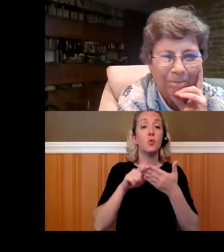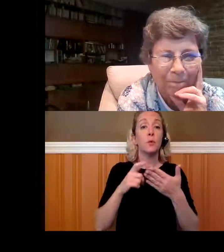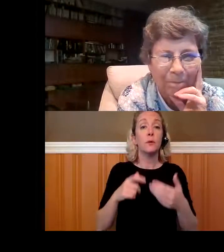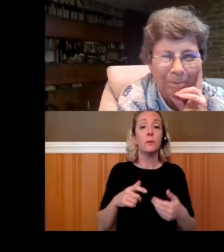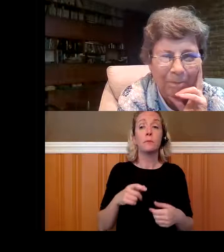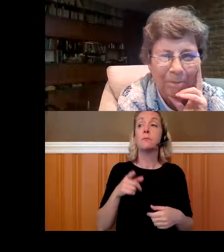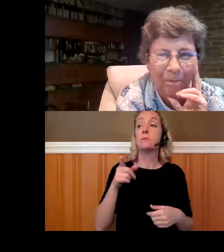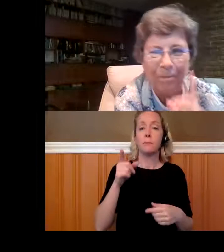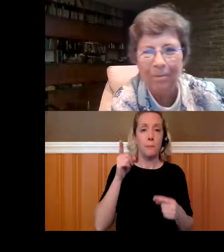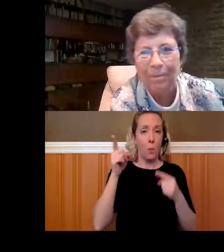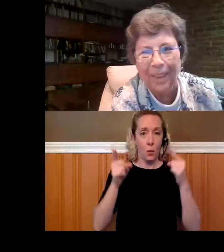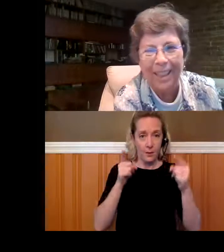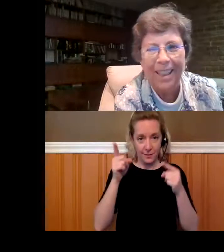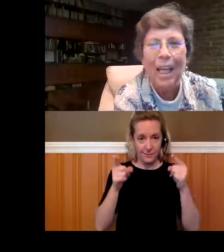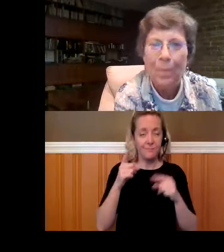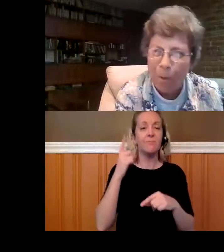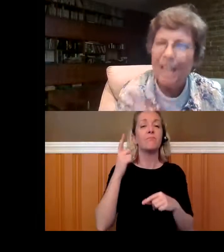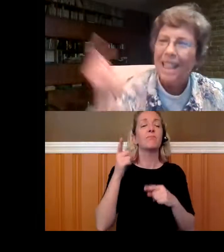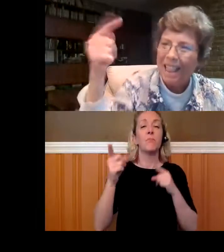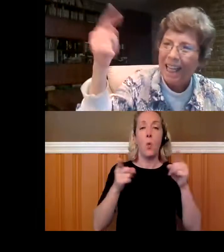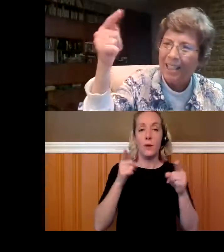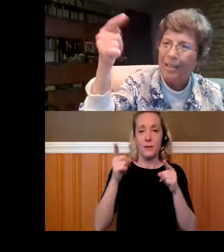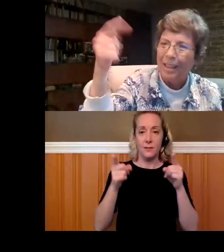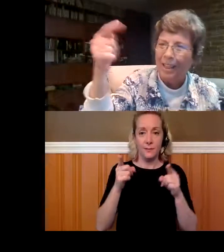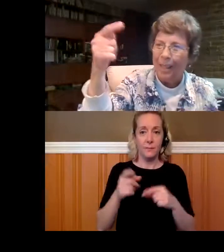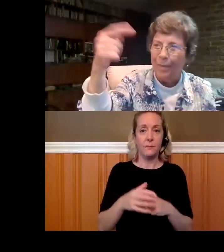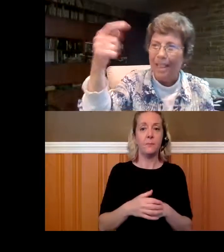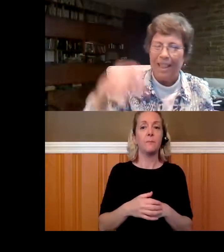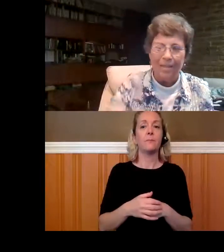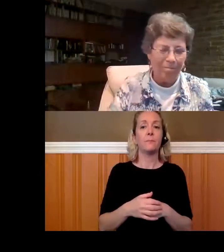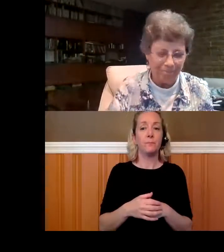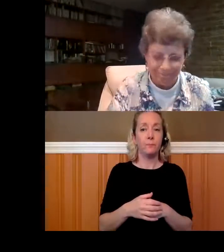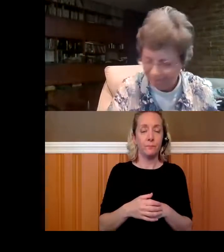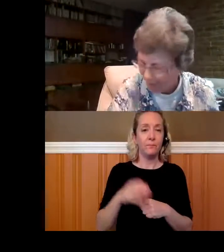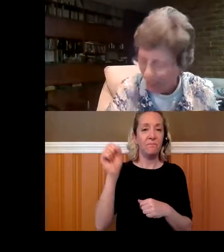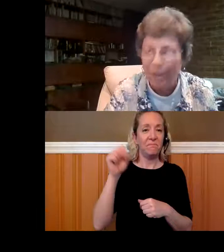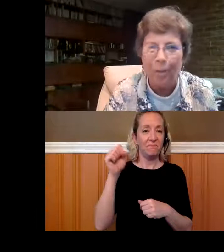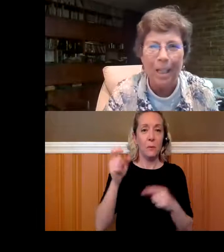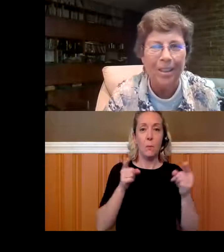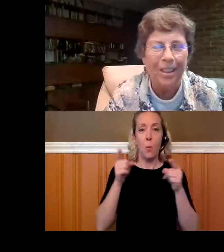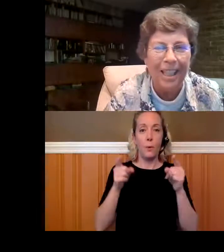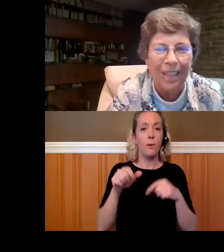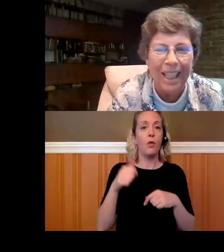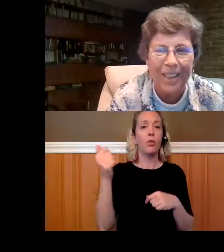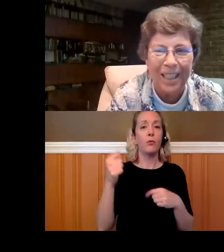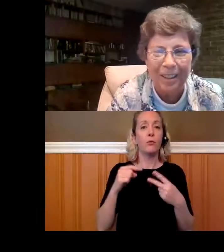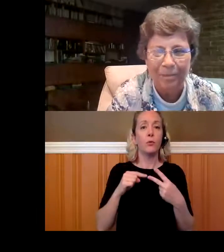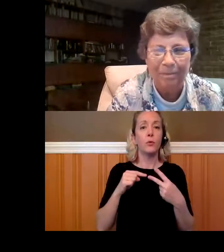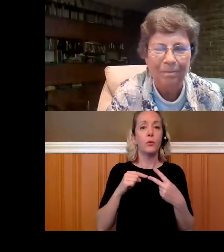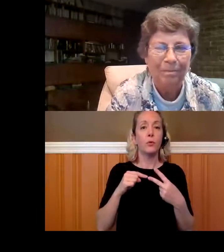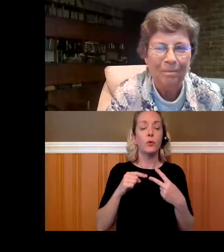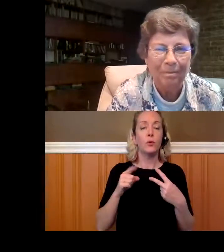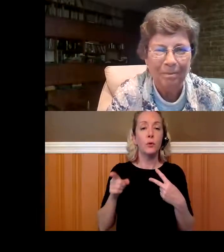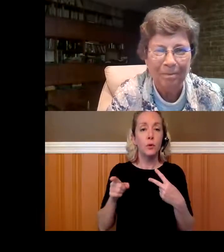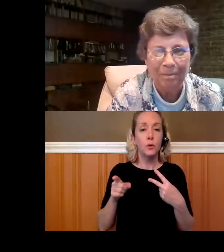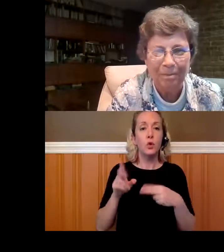Pointing. He pointed, yes. Give me the lottery over there. Good. What else? He used